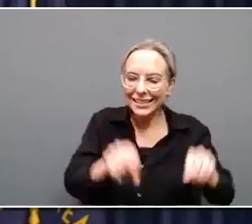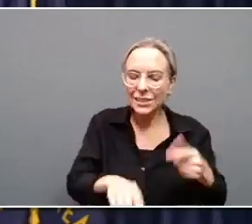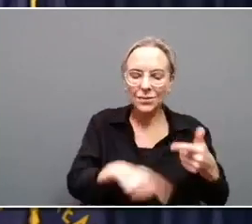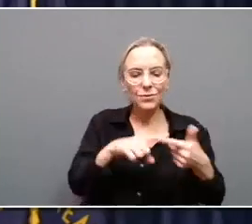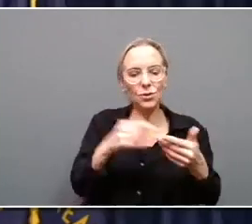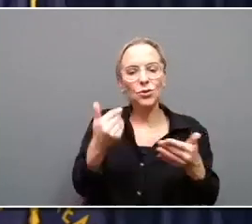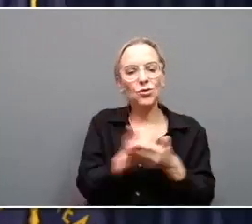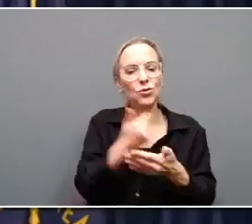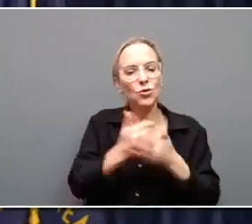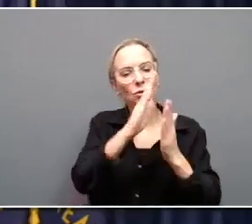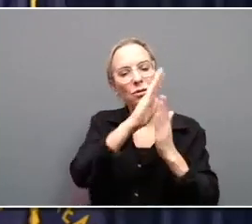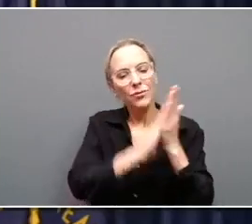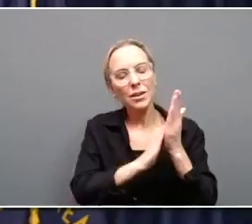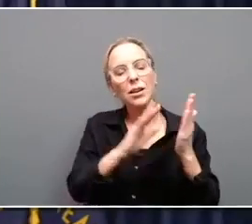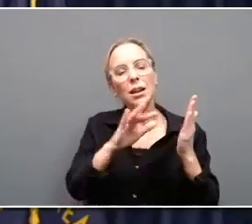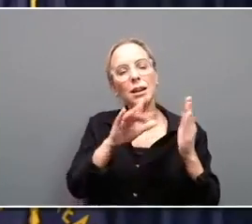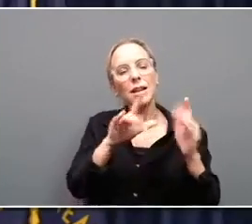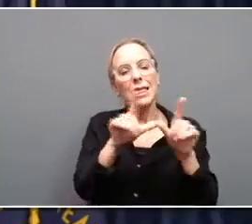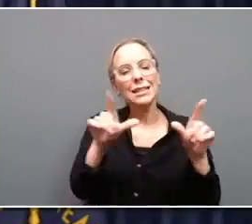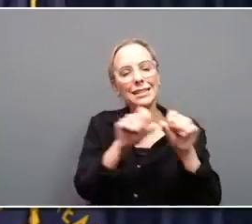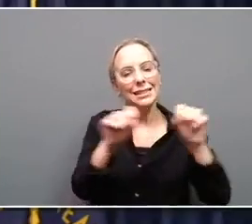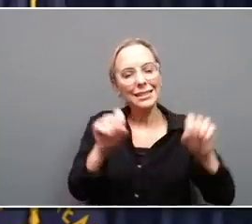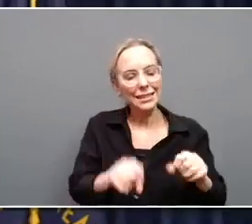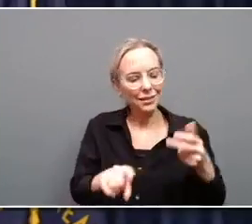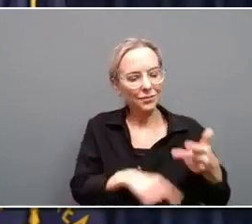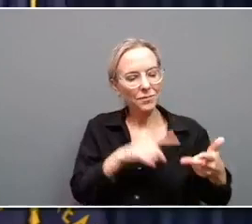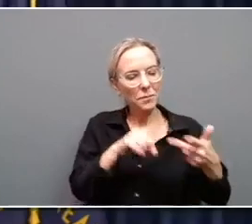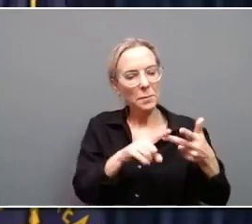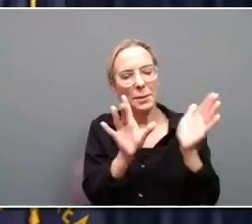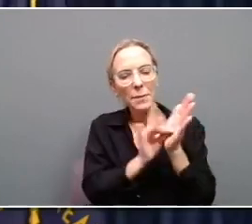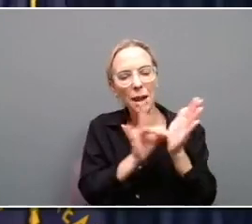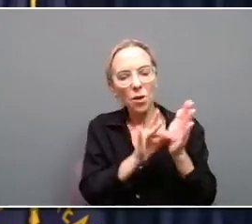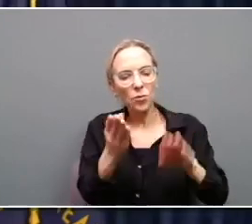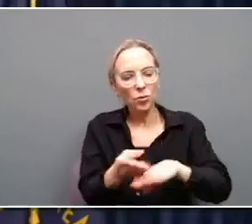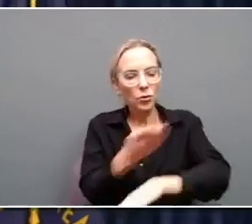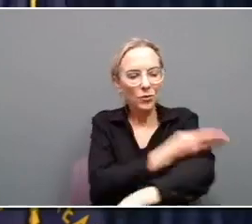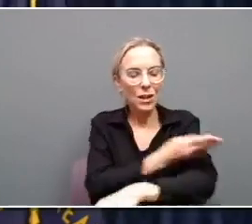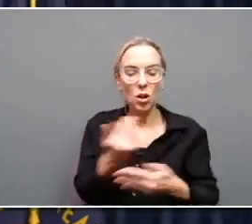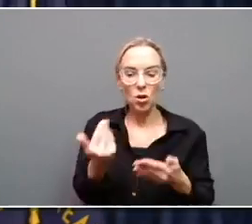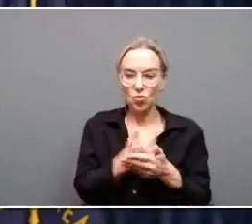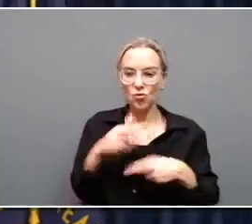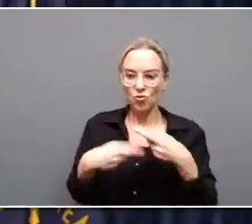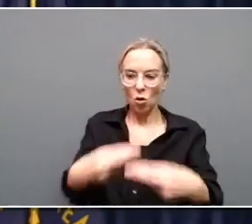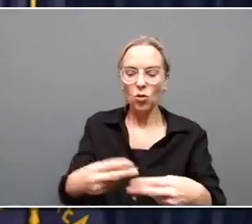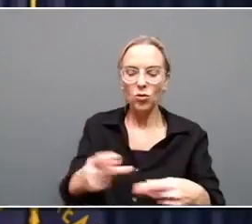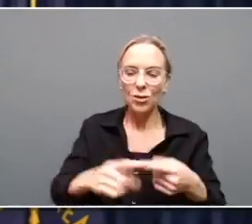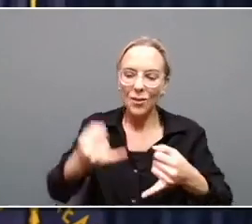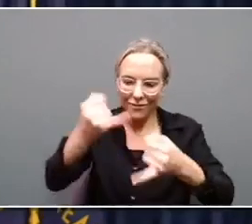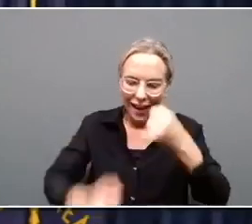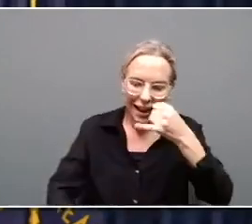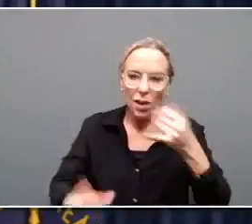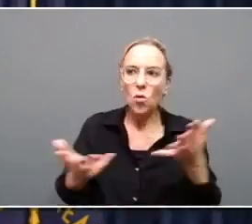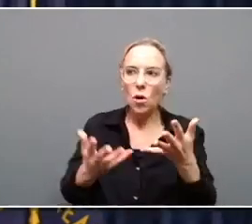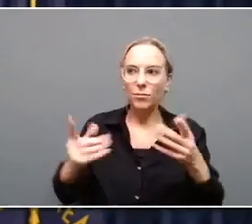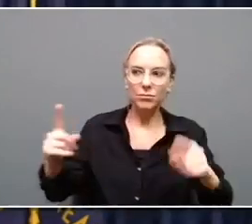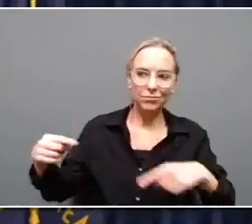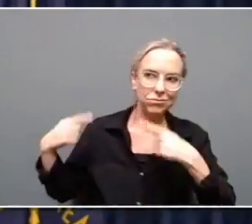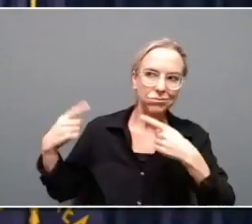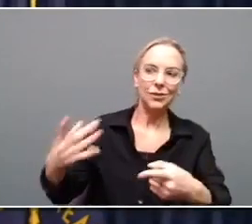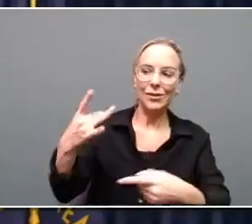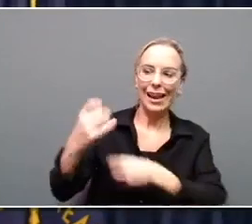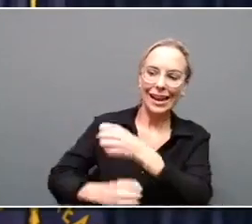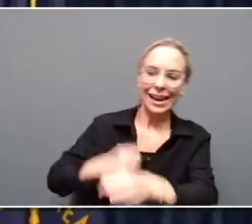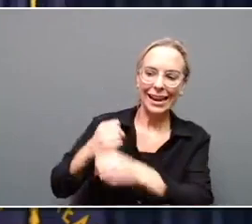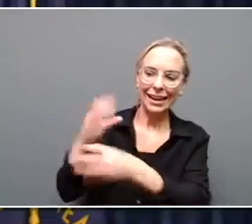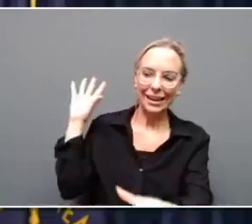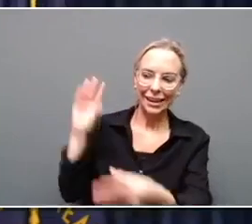license system, and disabled placard improvements. The upcoming rollout is to try to finalize what has been going on for 8 years, and we don't want to